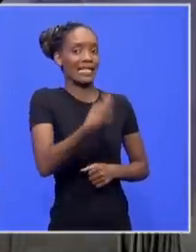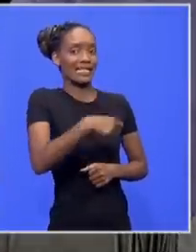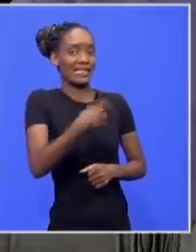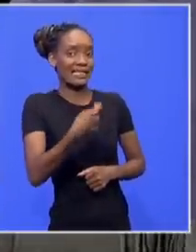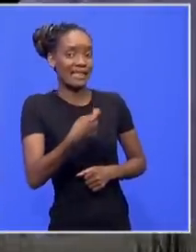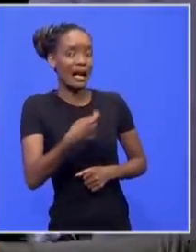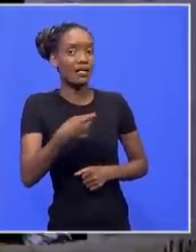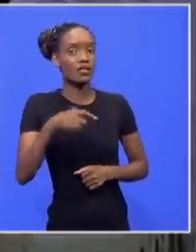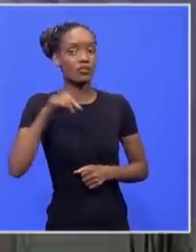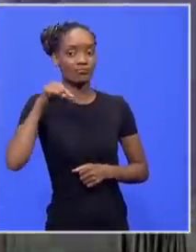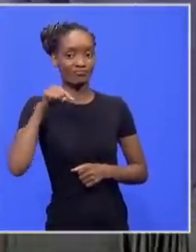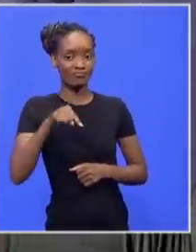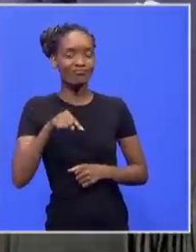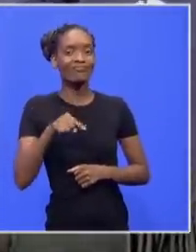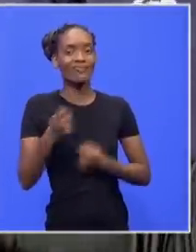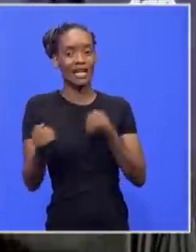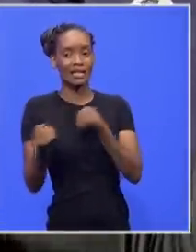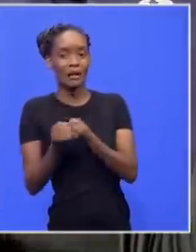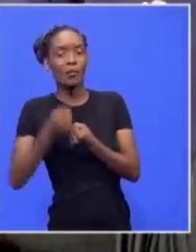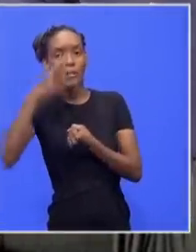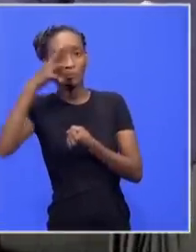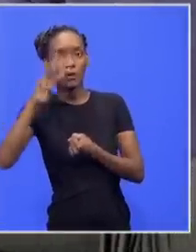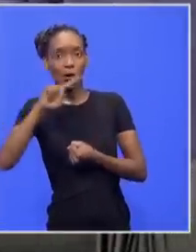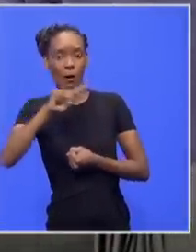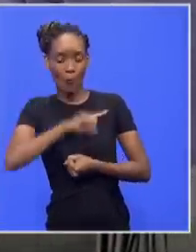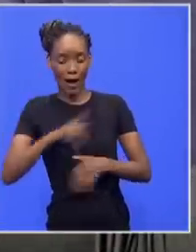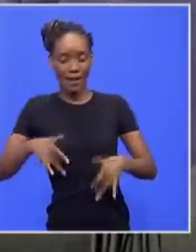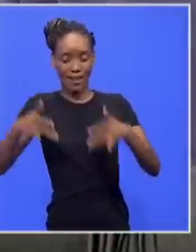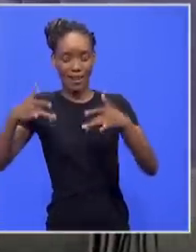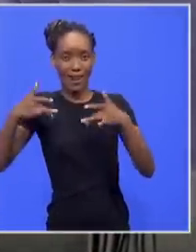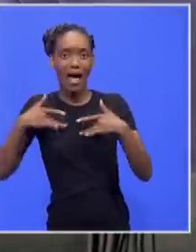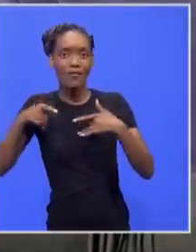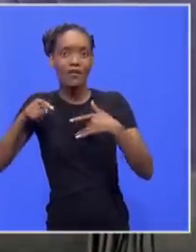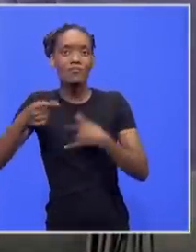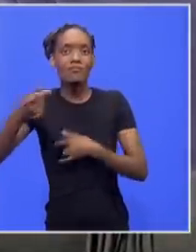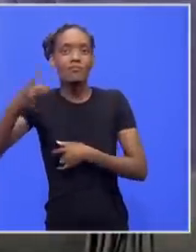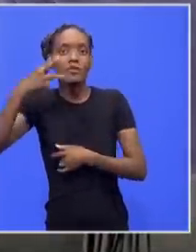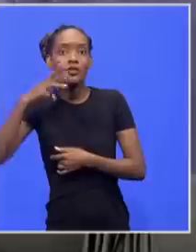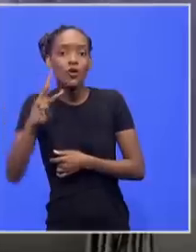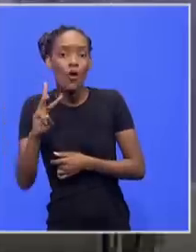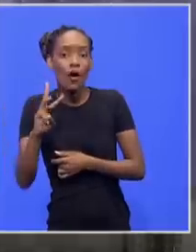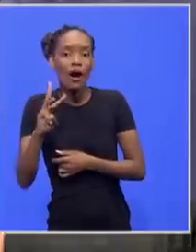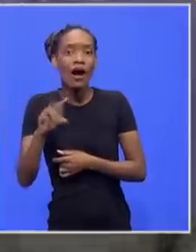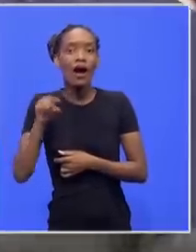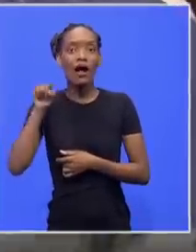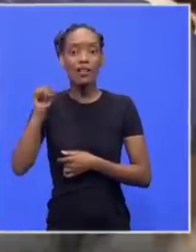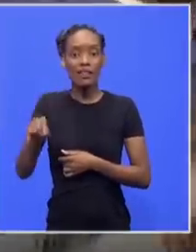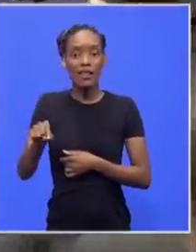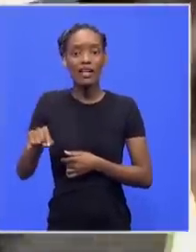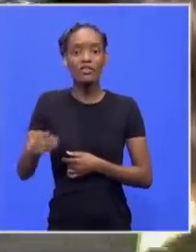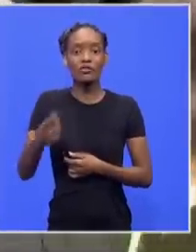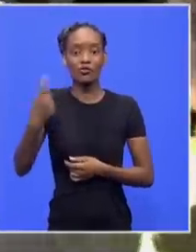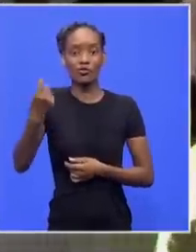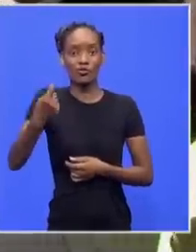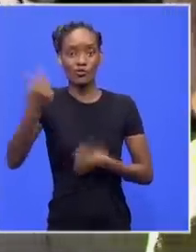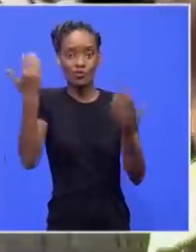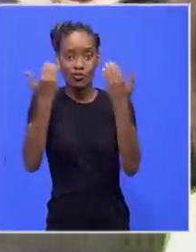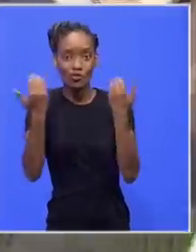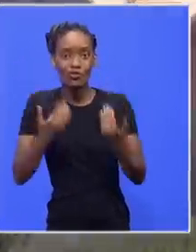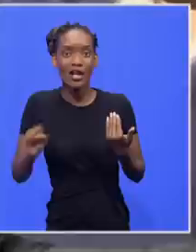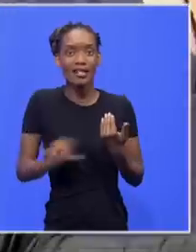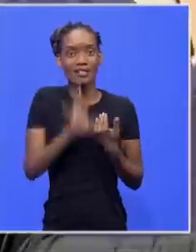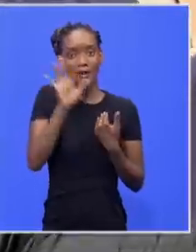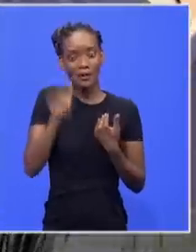living in Brooklyn. Even the judge, when we go to appeal, the judge, he tell us, he's a South African, he's going to stand for a